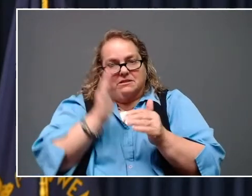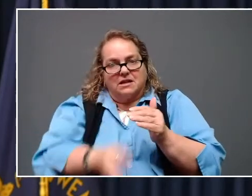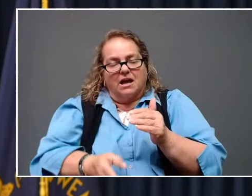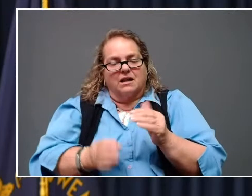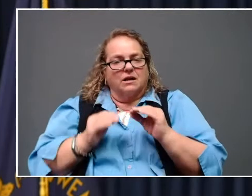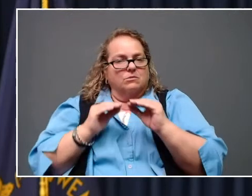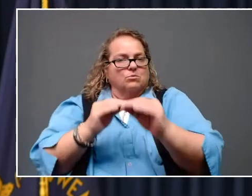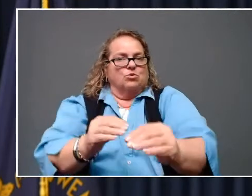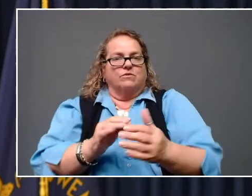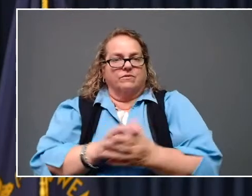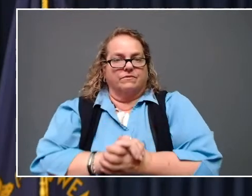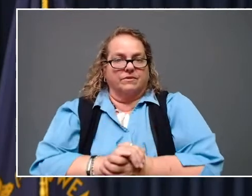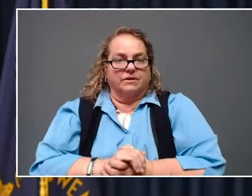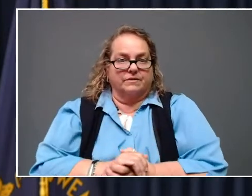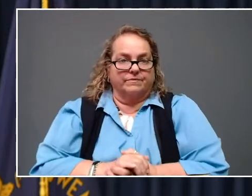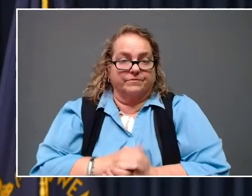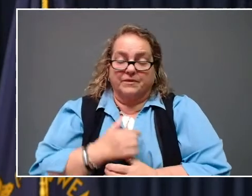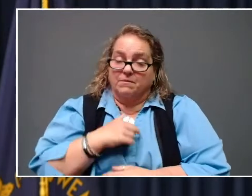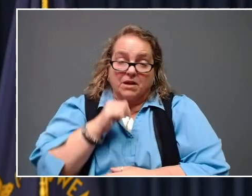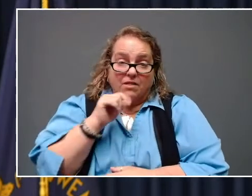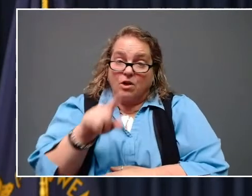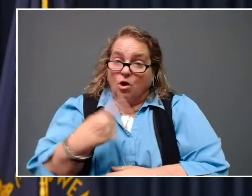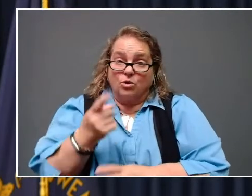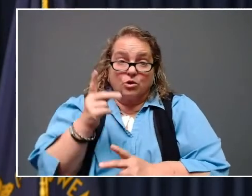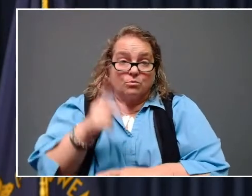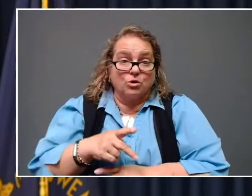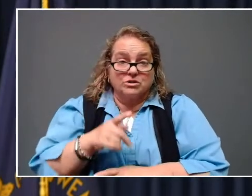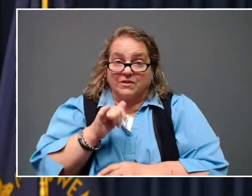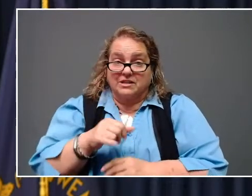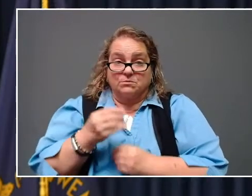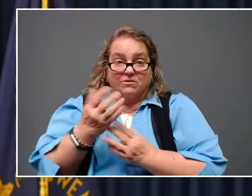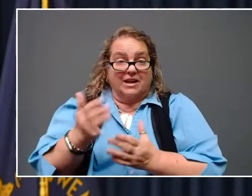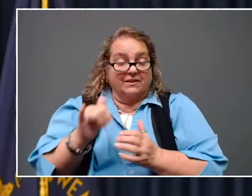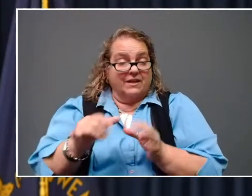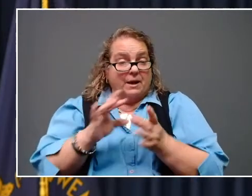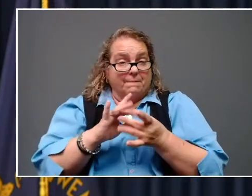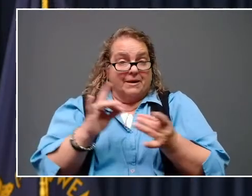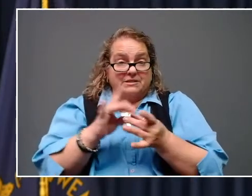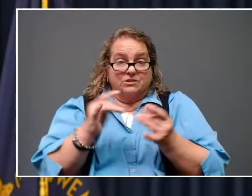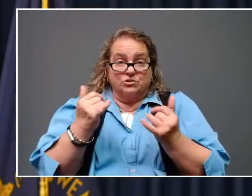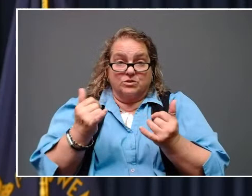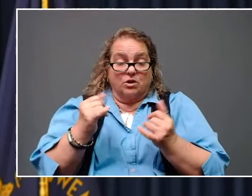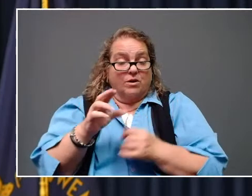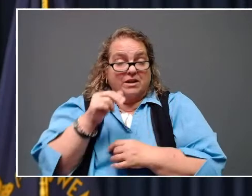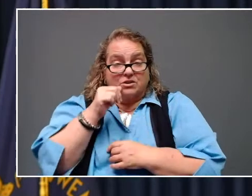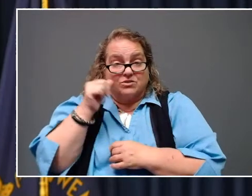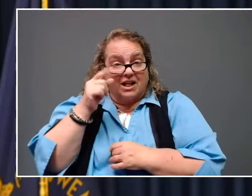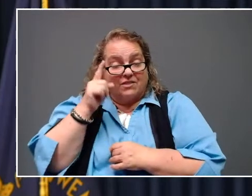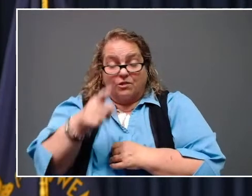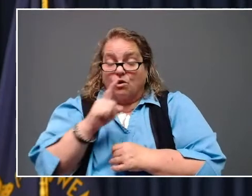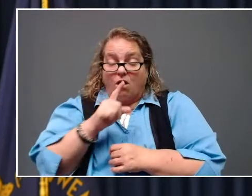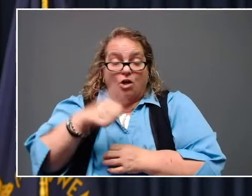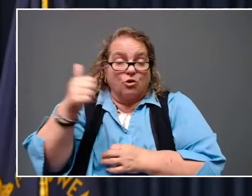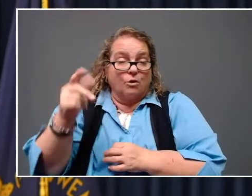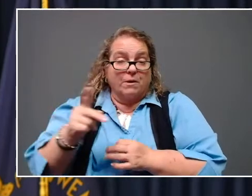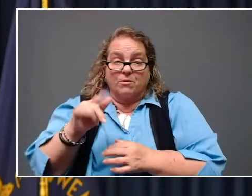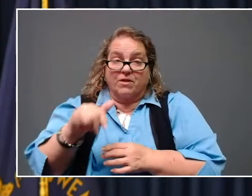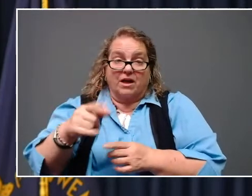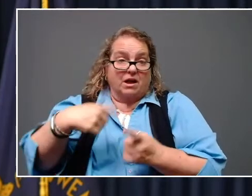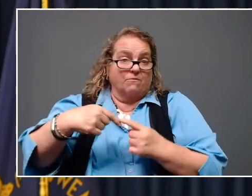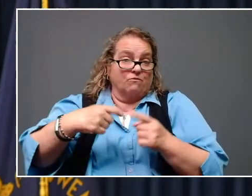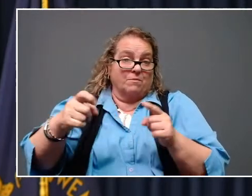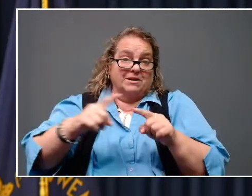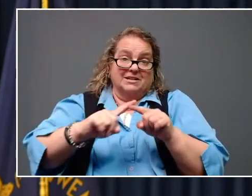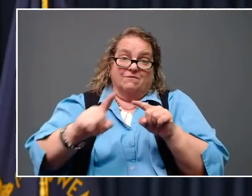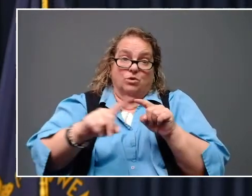I'm the only person that's providing that message today or yesterday. I think there are people that come from all political parties